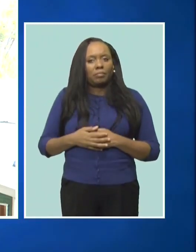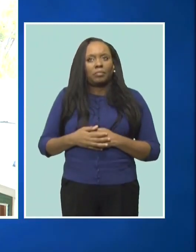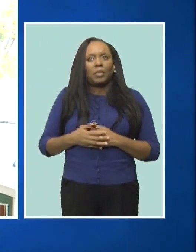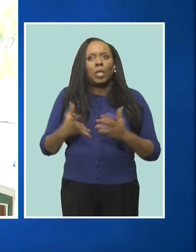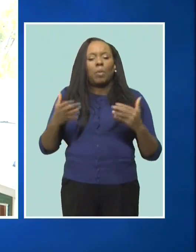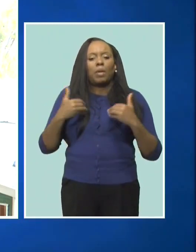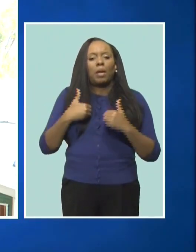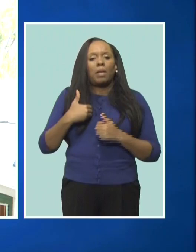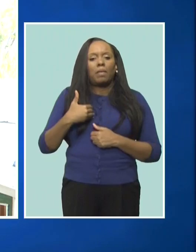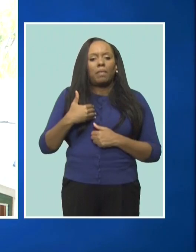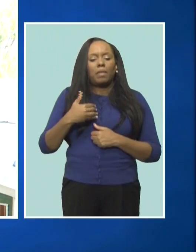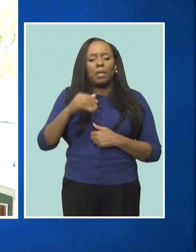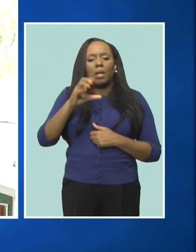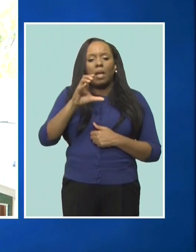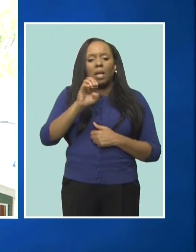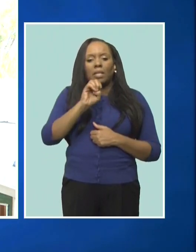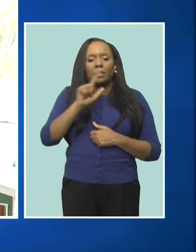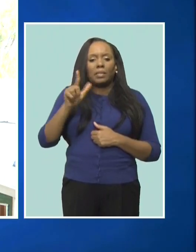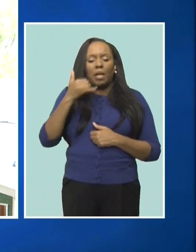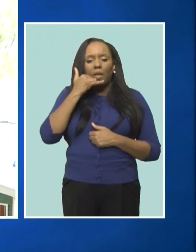stand.